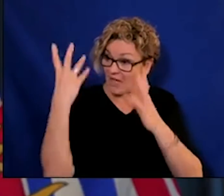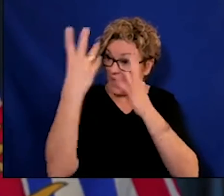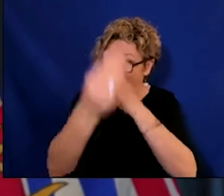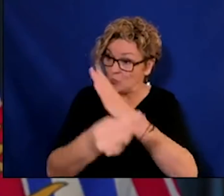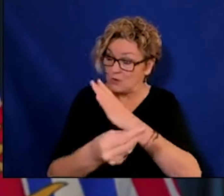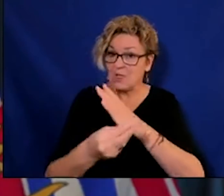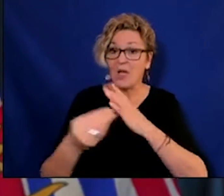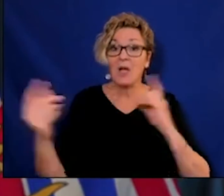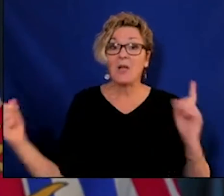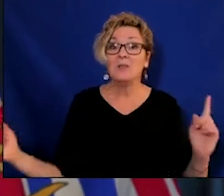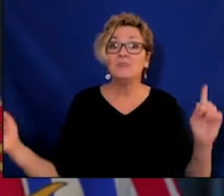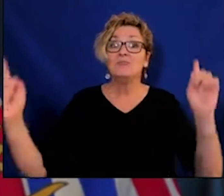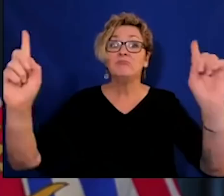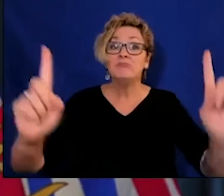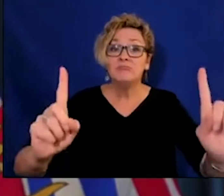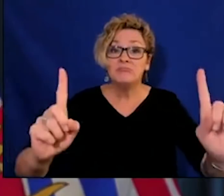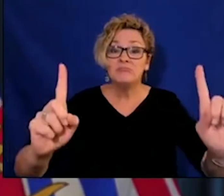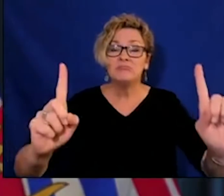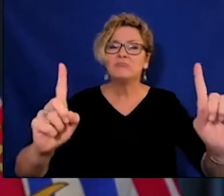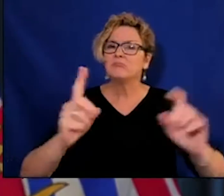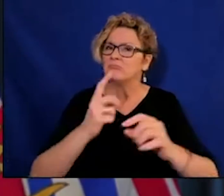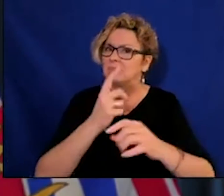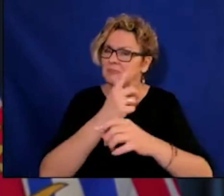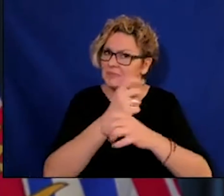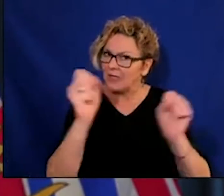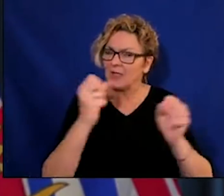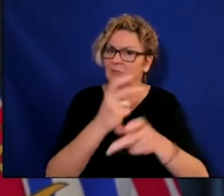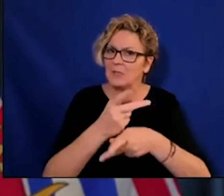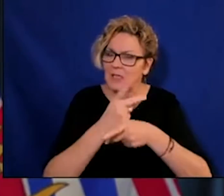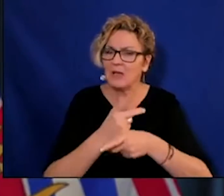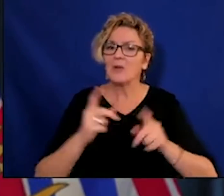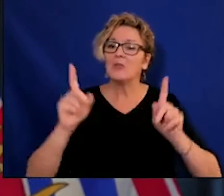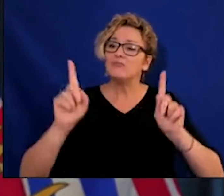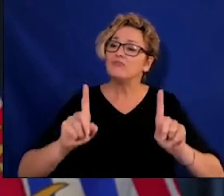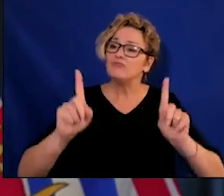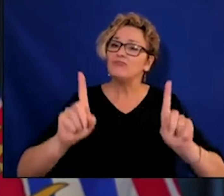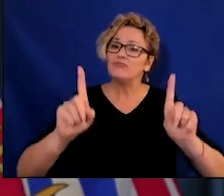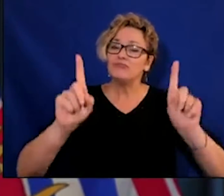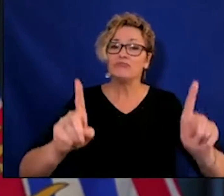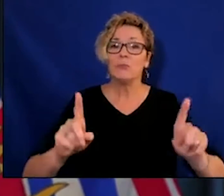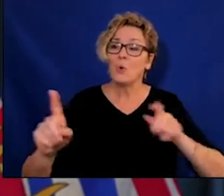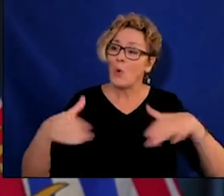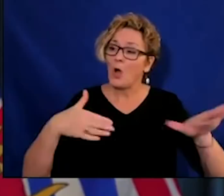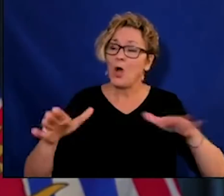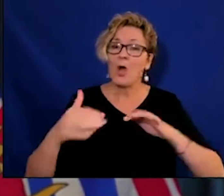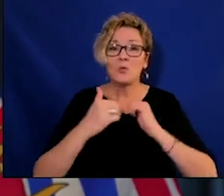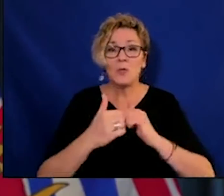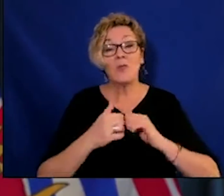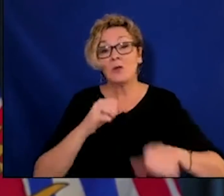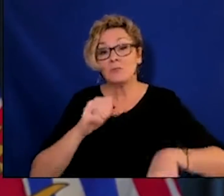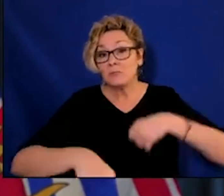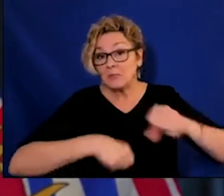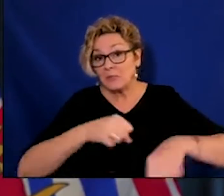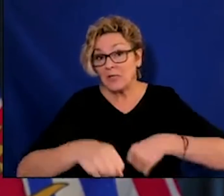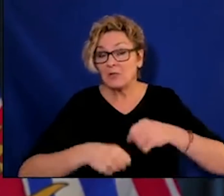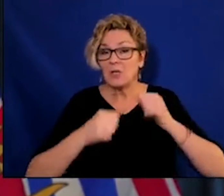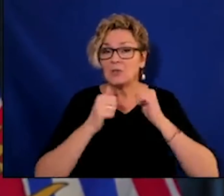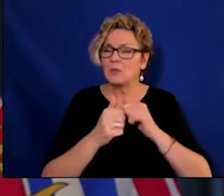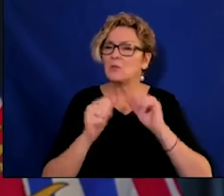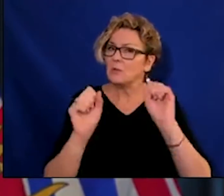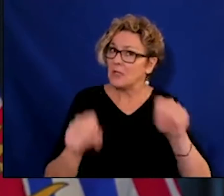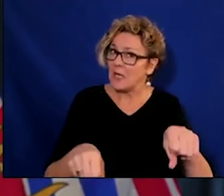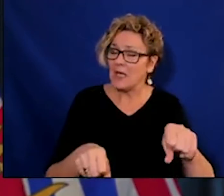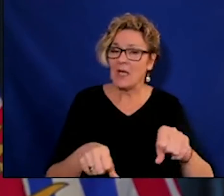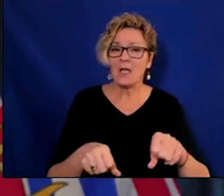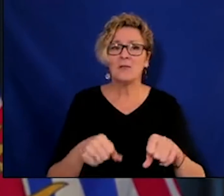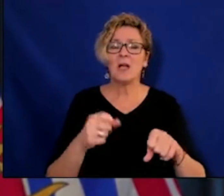the very beginning, and it's important that we continue to look after our mental health and our physical health. Get outside,